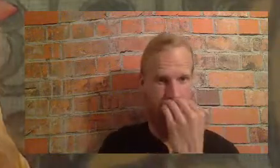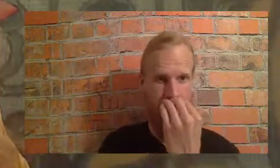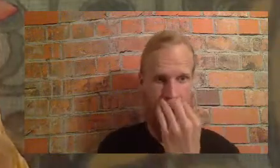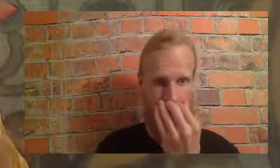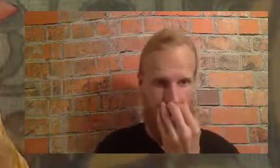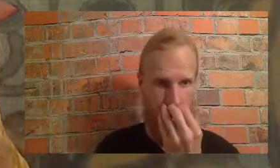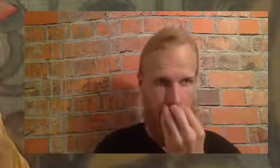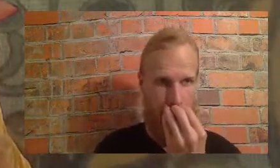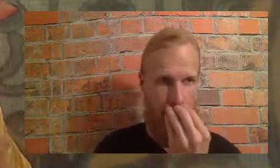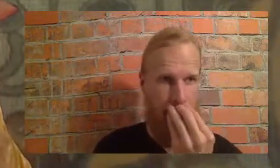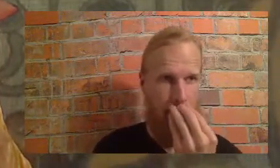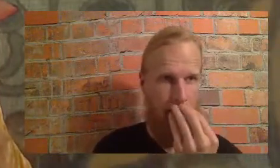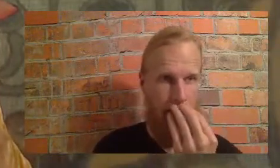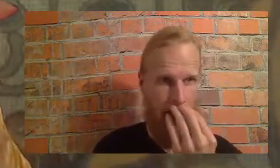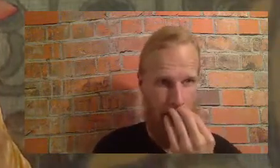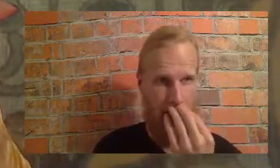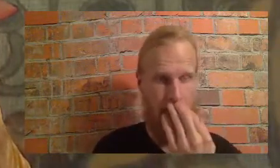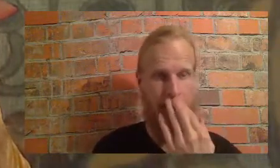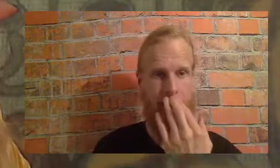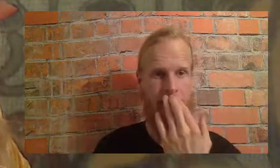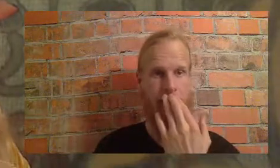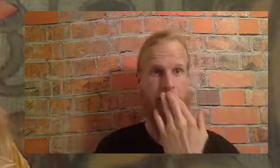get worse. Big deep breath.